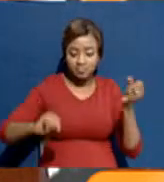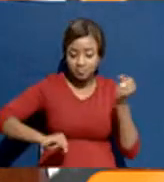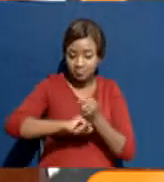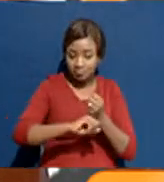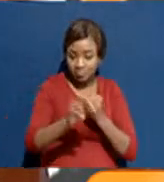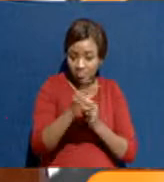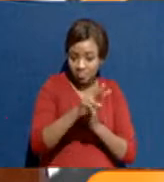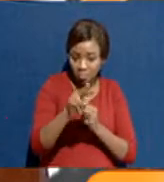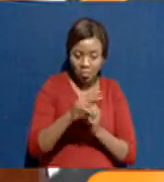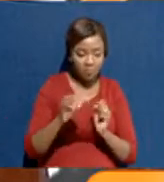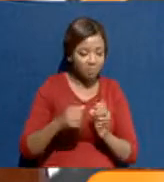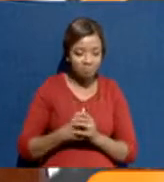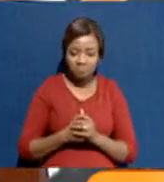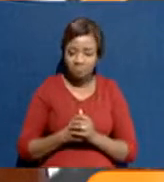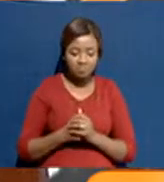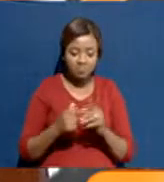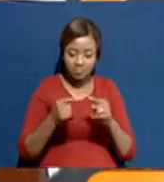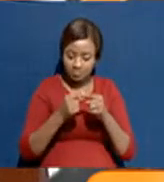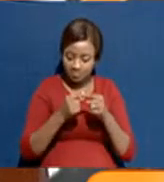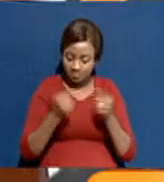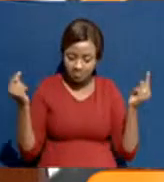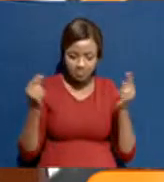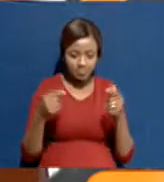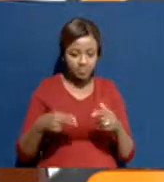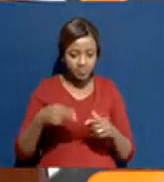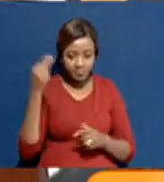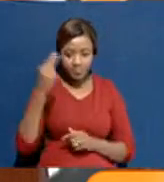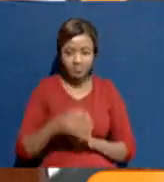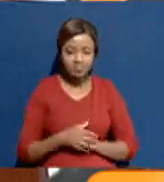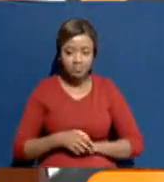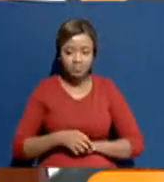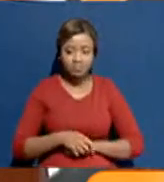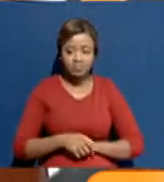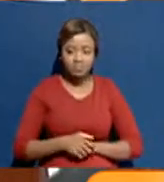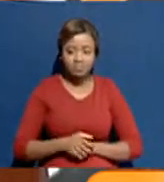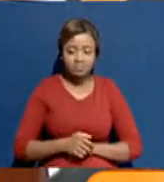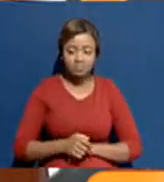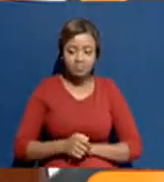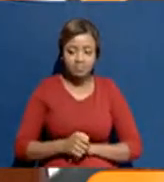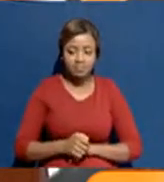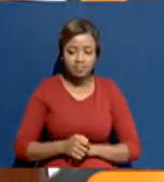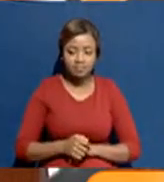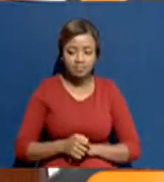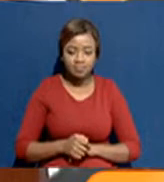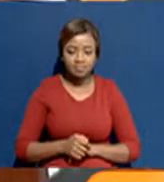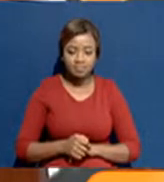against them being, and of course, I talk about